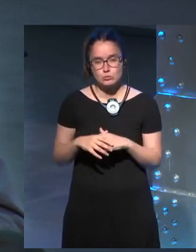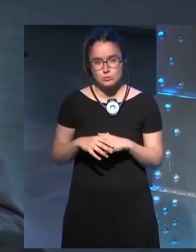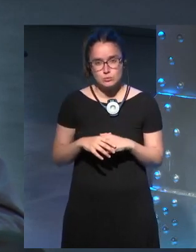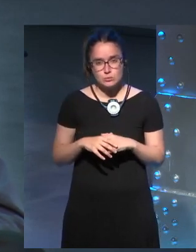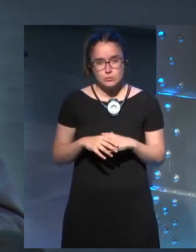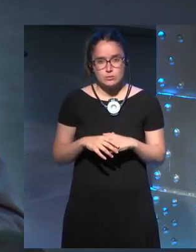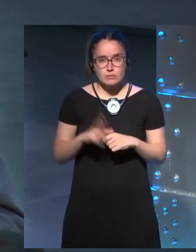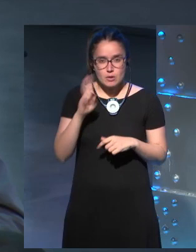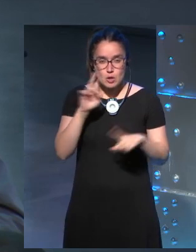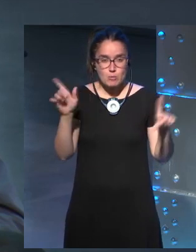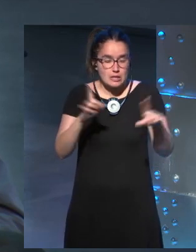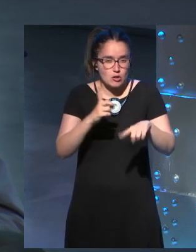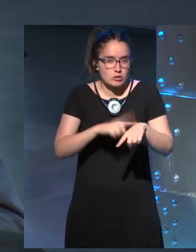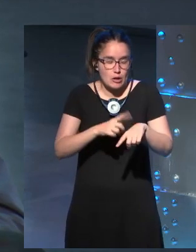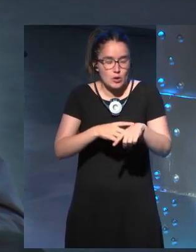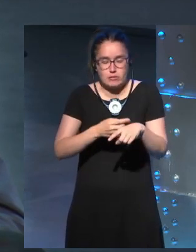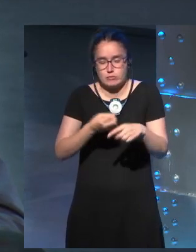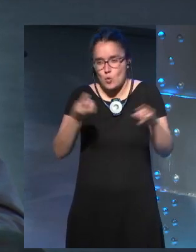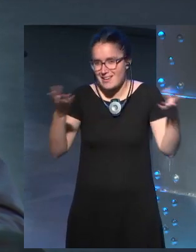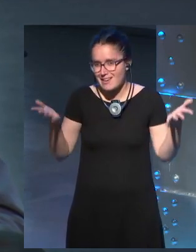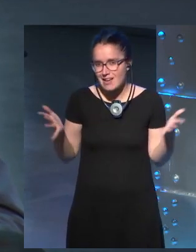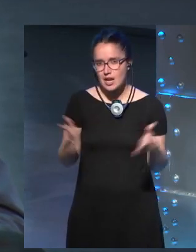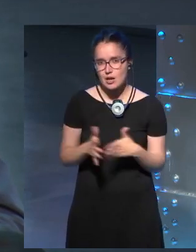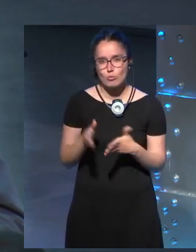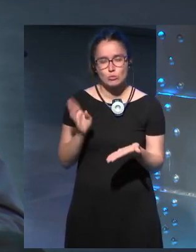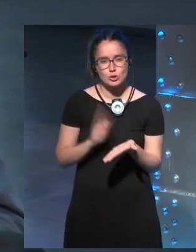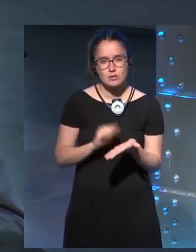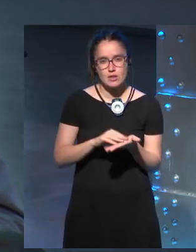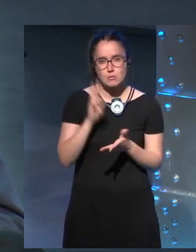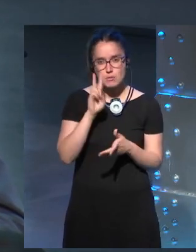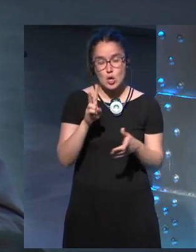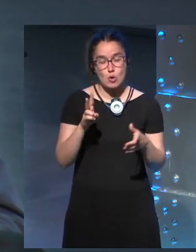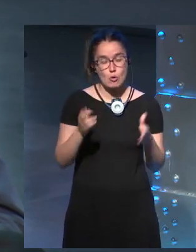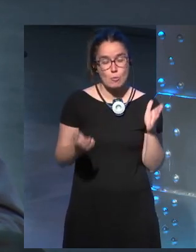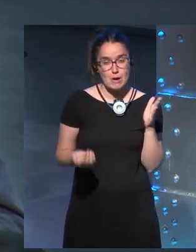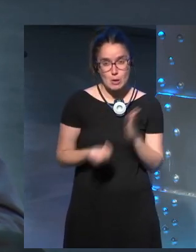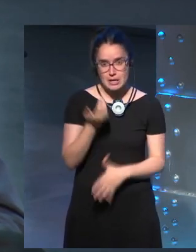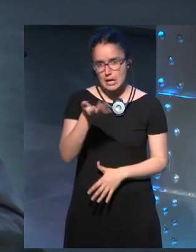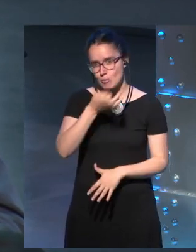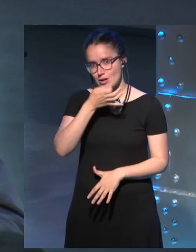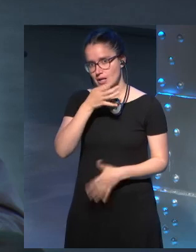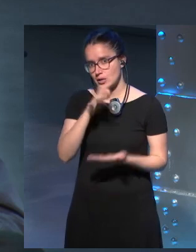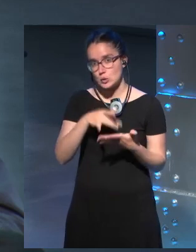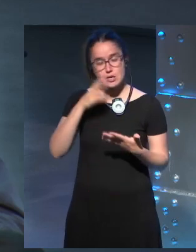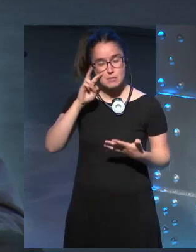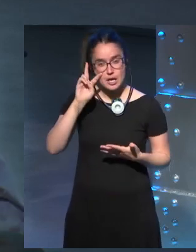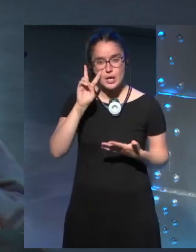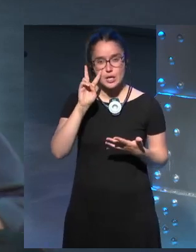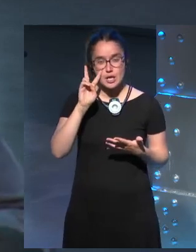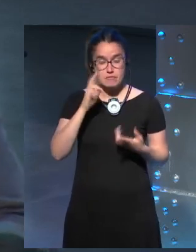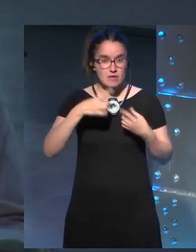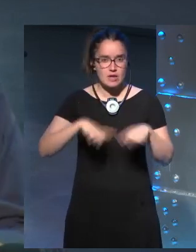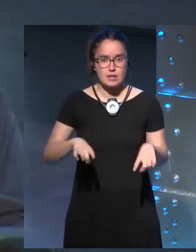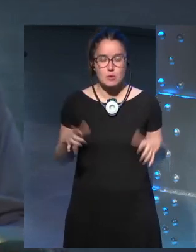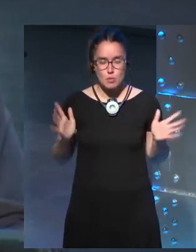different times. So I watch most of my football in the morning, in the afternoon, which is a different experience, to say the least. But